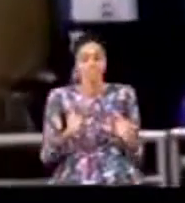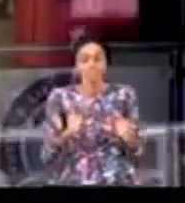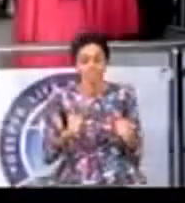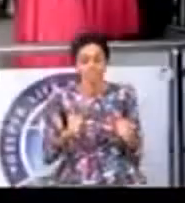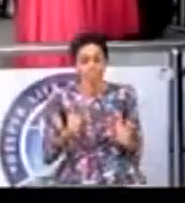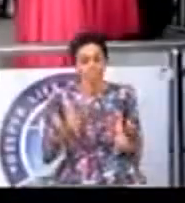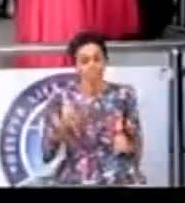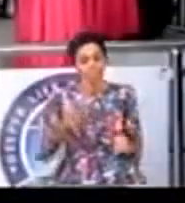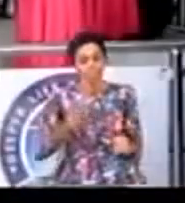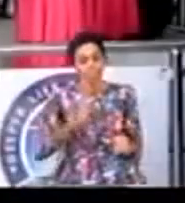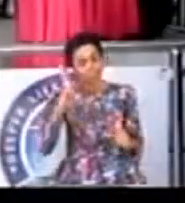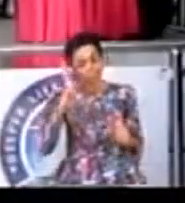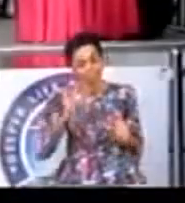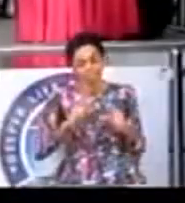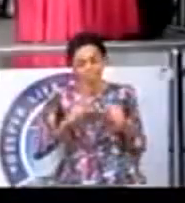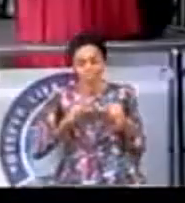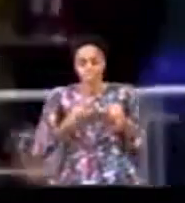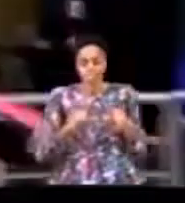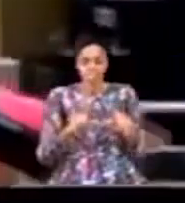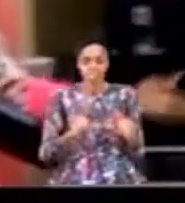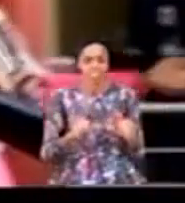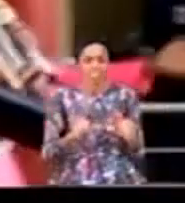on. So I'll carry